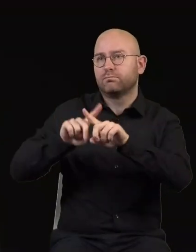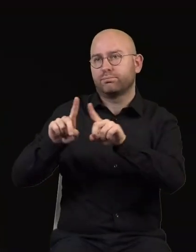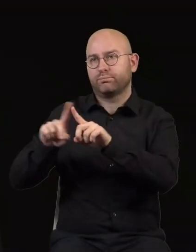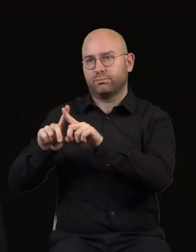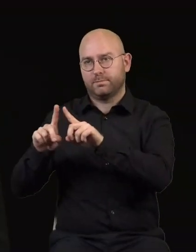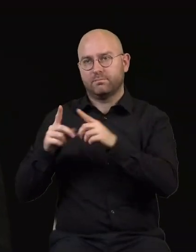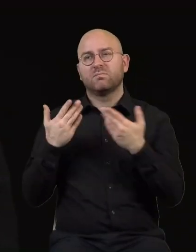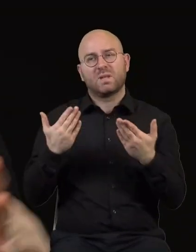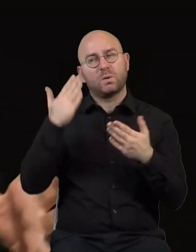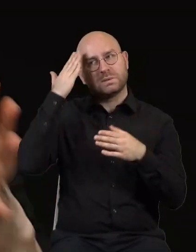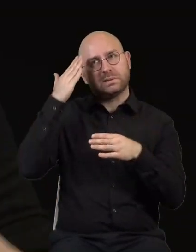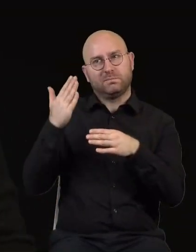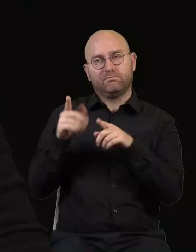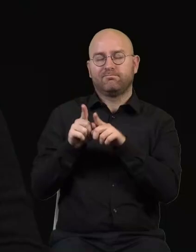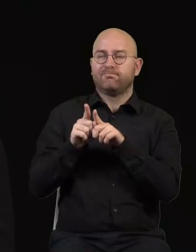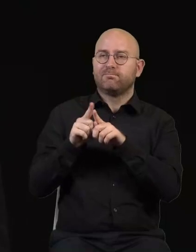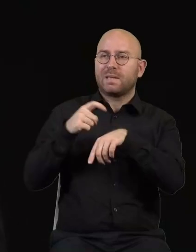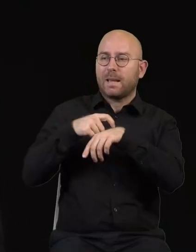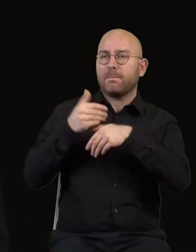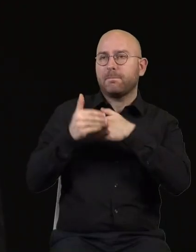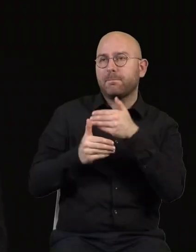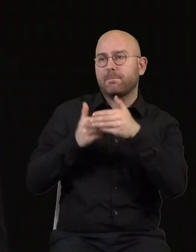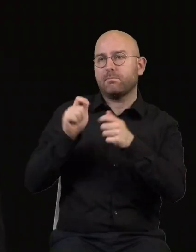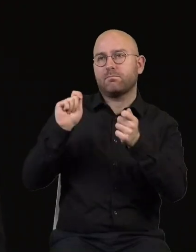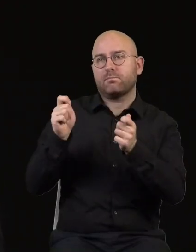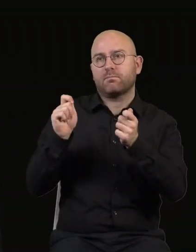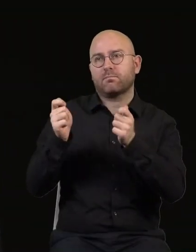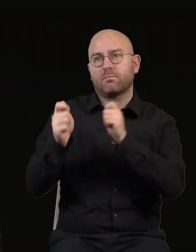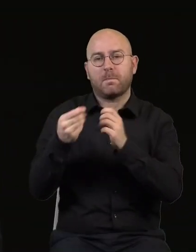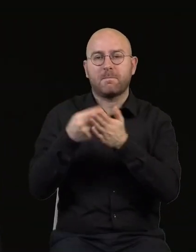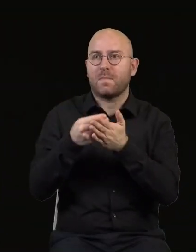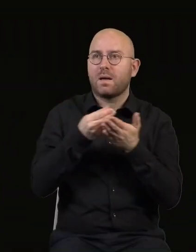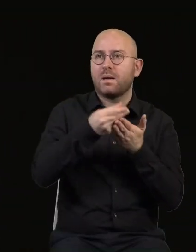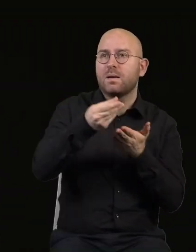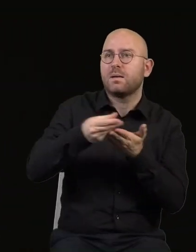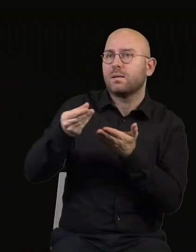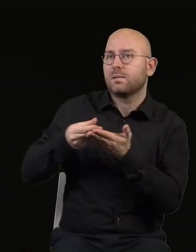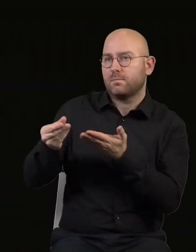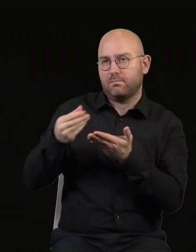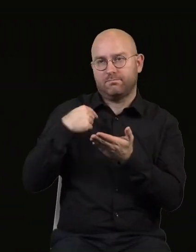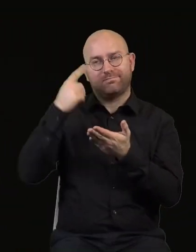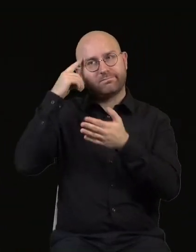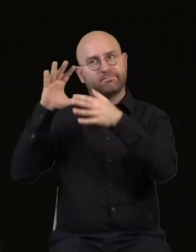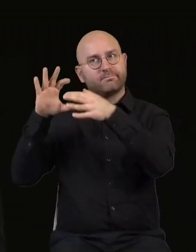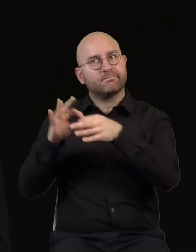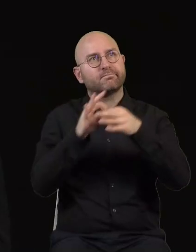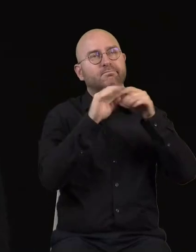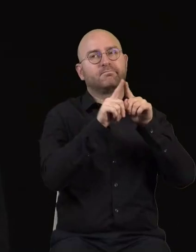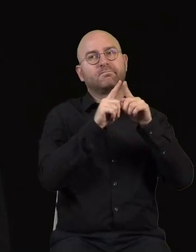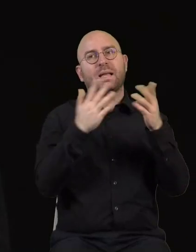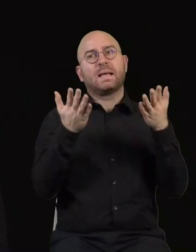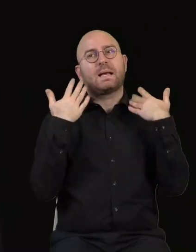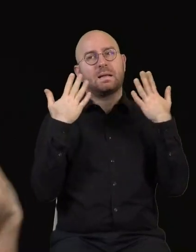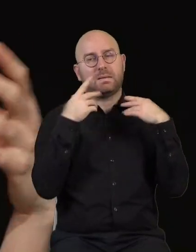climate challenge that we have, we need to shift the balance towards different types of investments. I've mentioned at the start